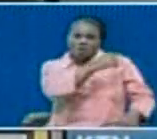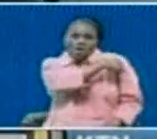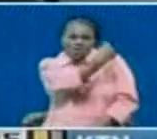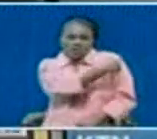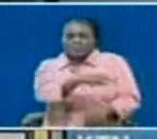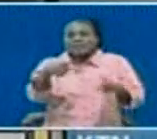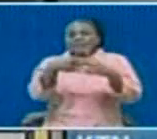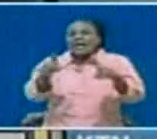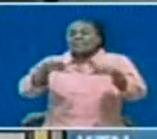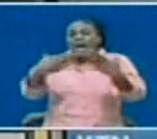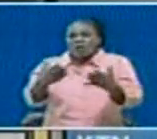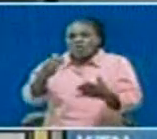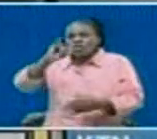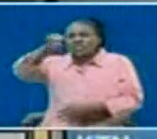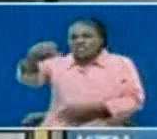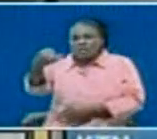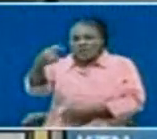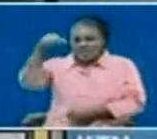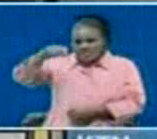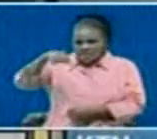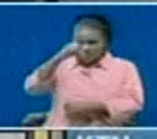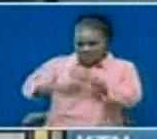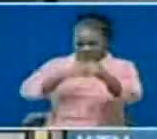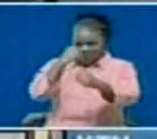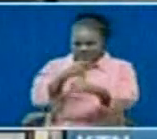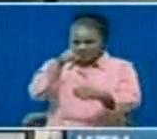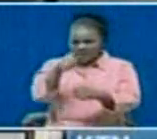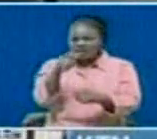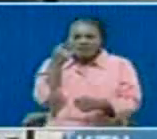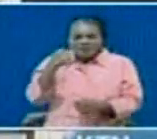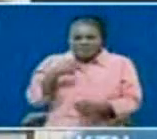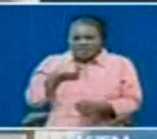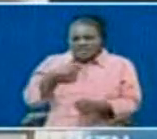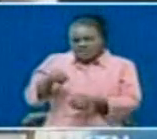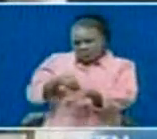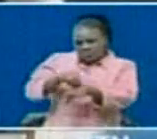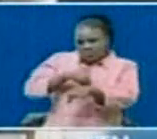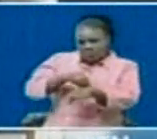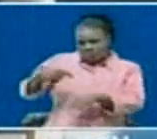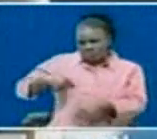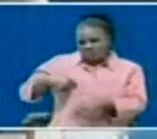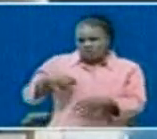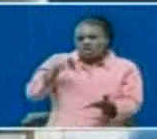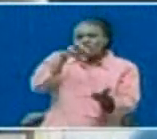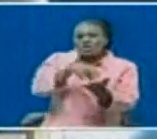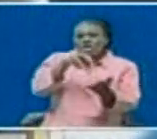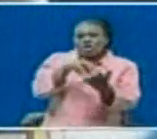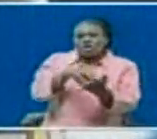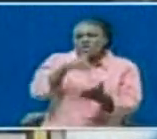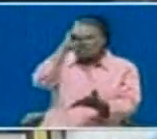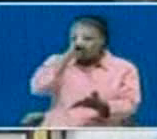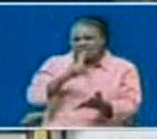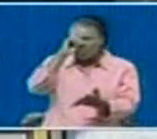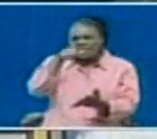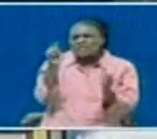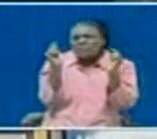It all started in January this year when the mother of two felt her breasts itching. With time, her situation worsened since her breasts